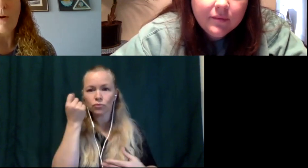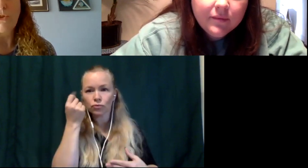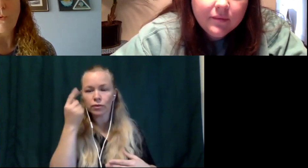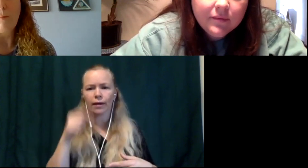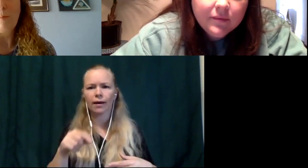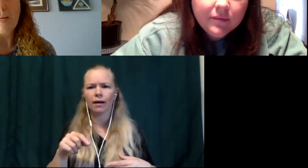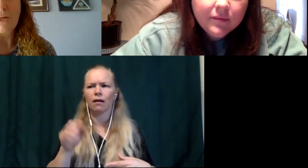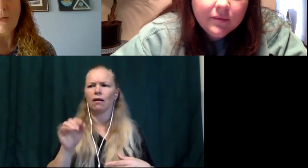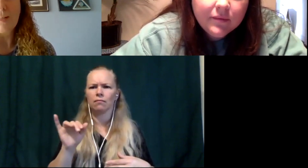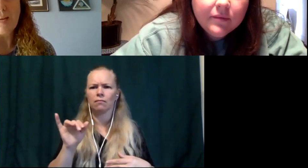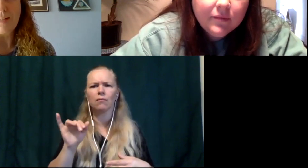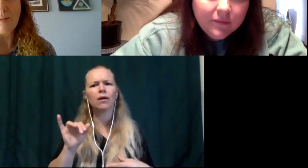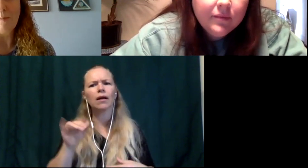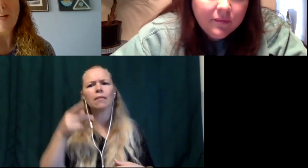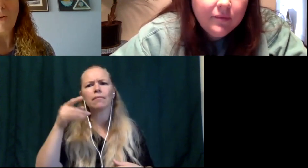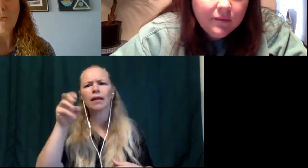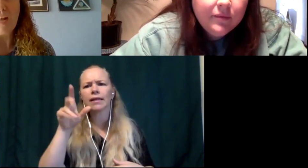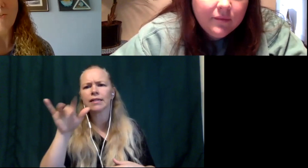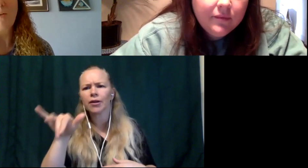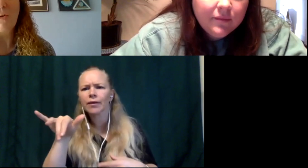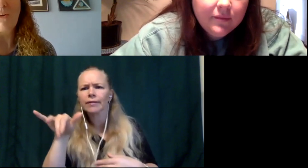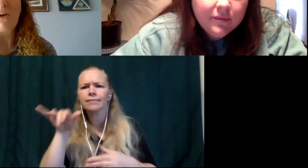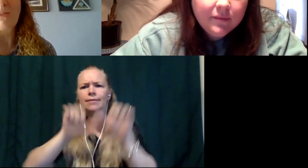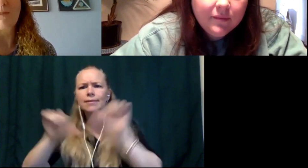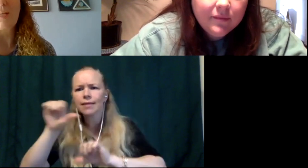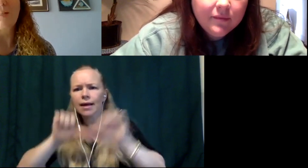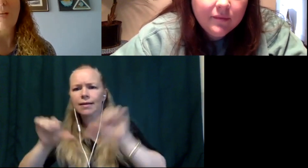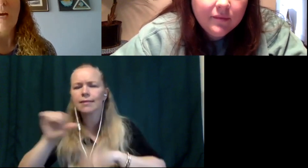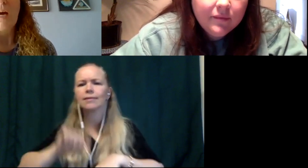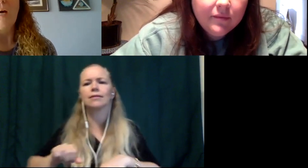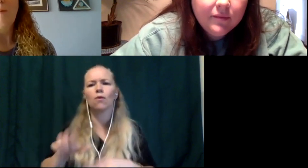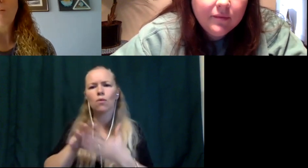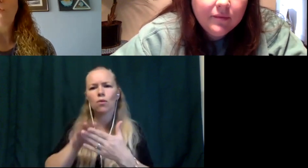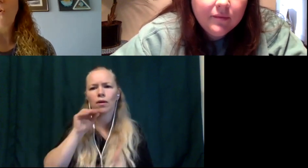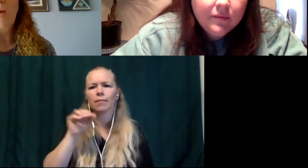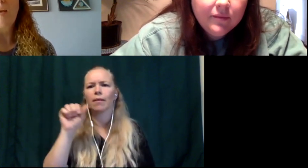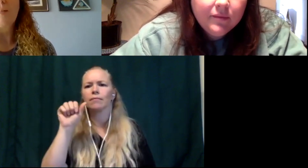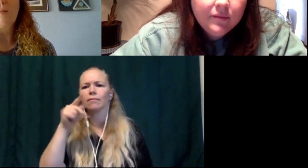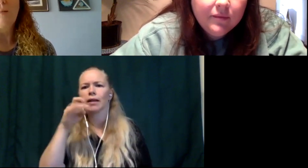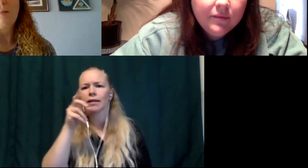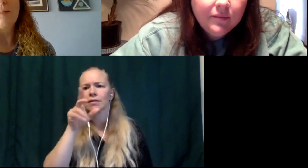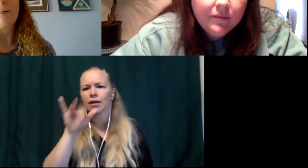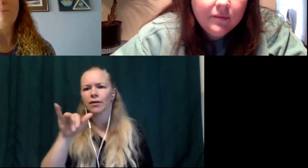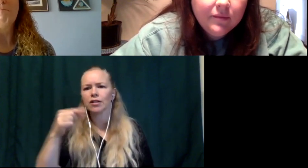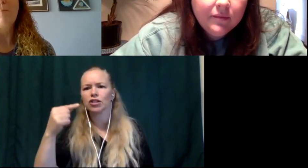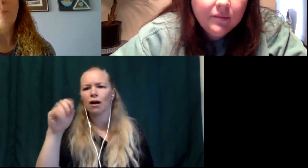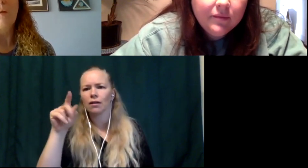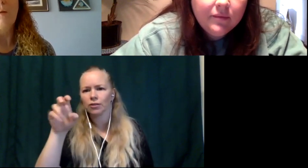to go about doing planetary science and planetary geology and figuring out all those things. As far as